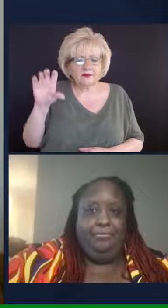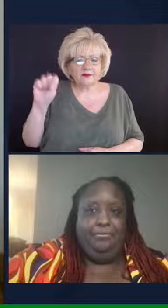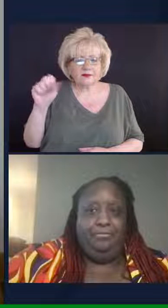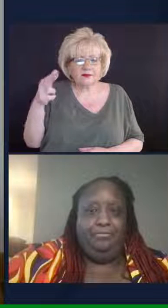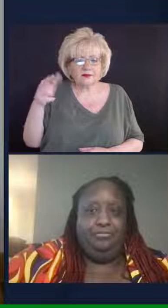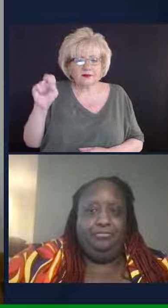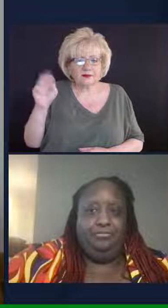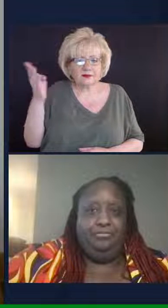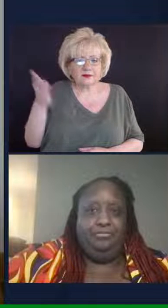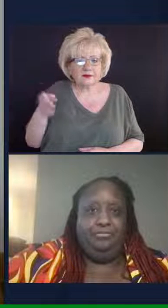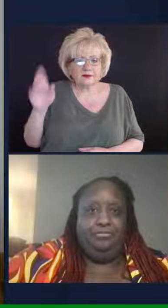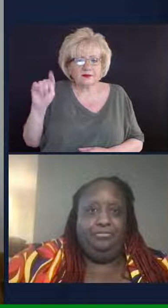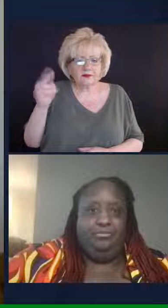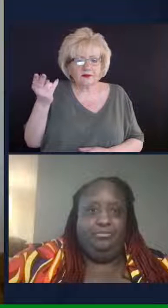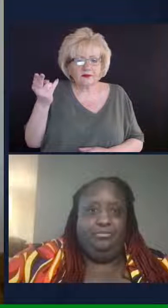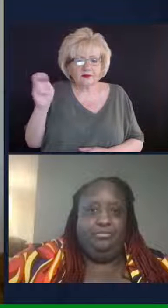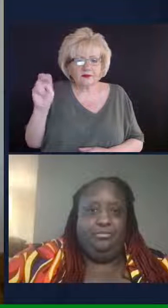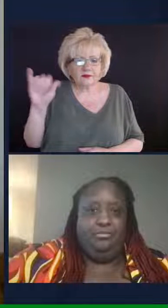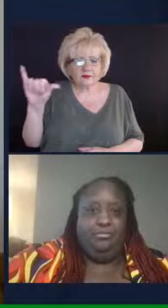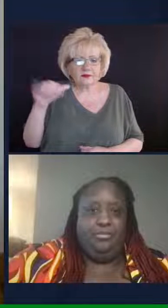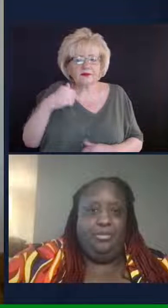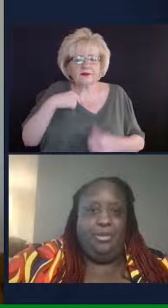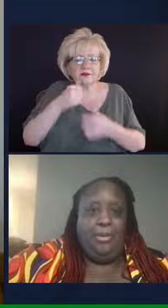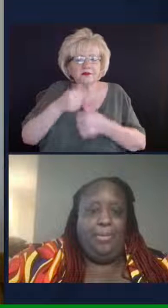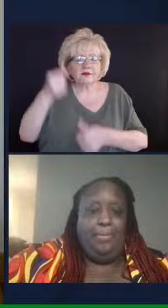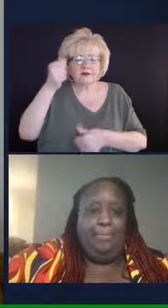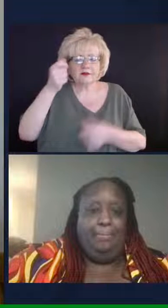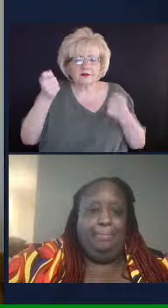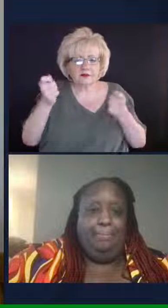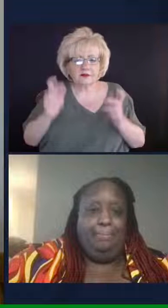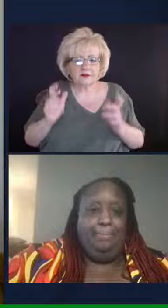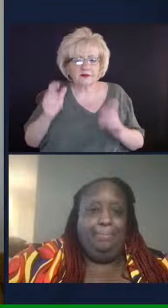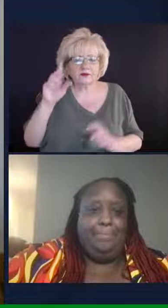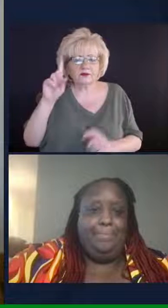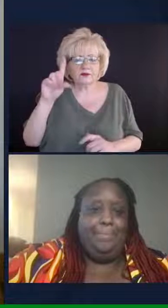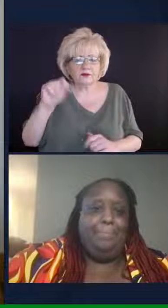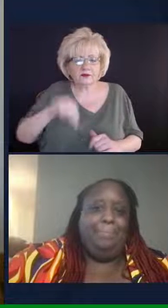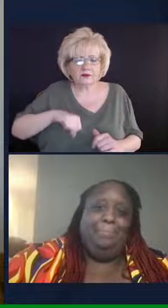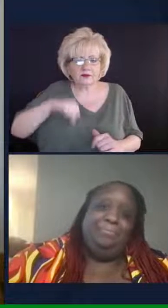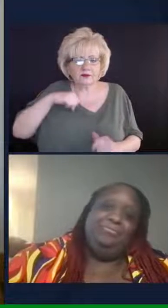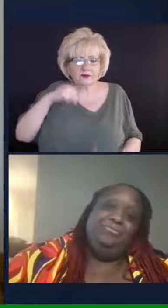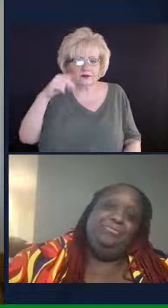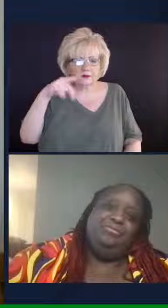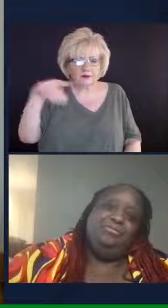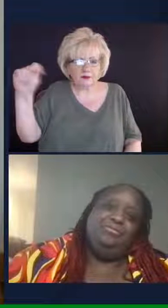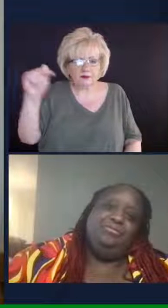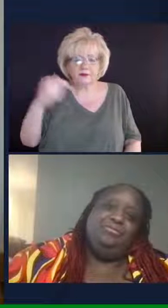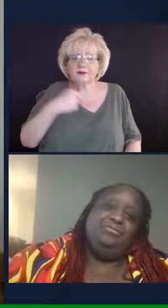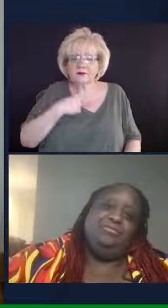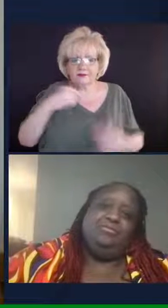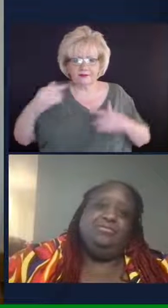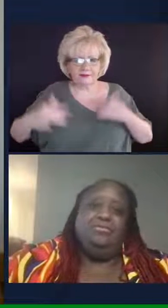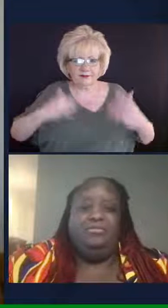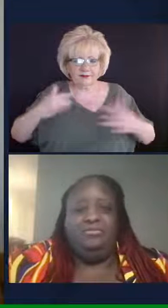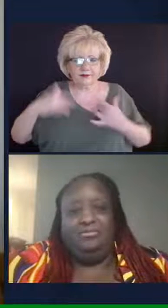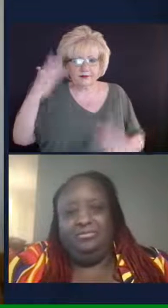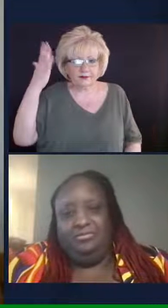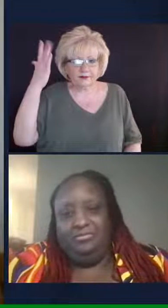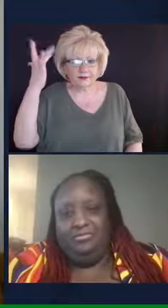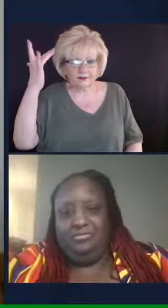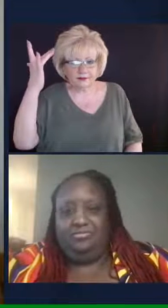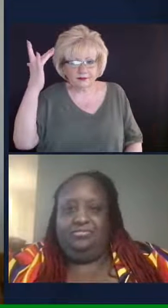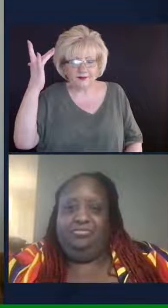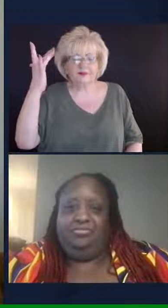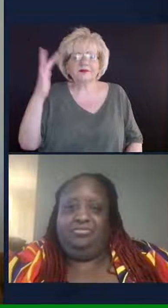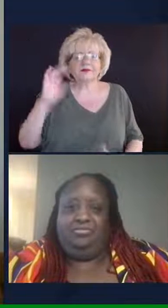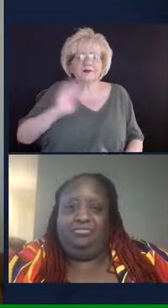for Disability Pride PA. Today, I'm so excited to be here with